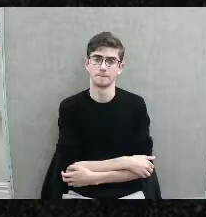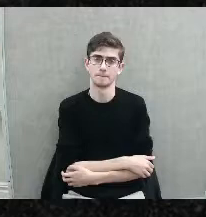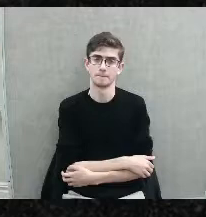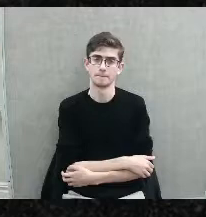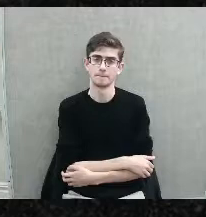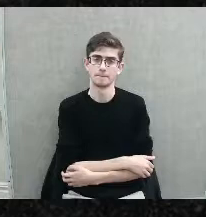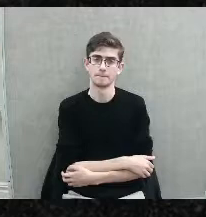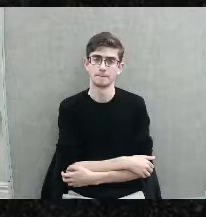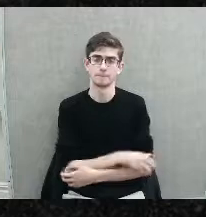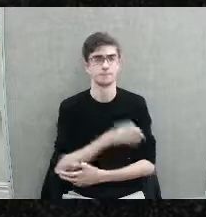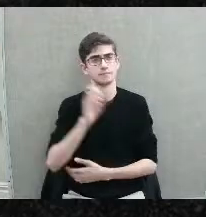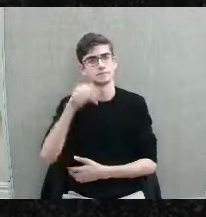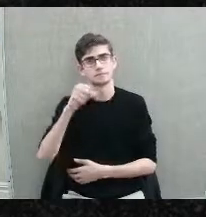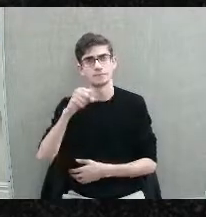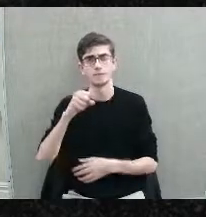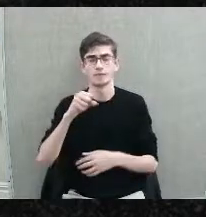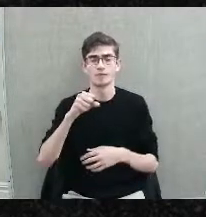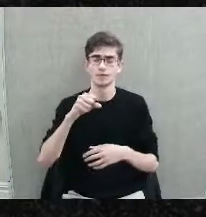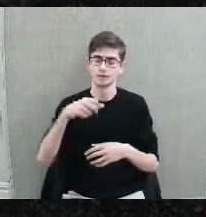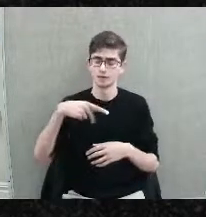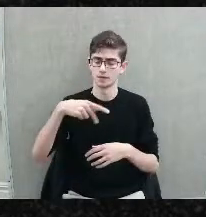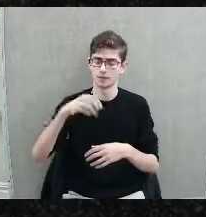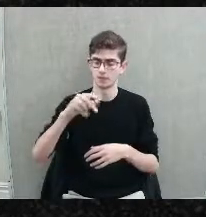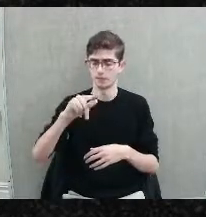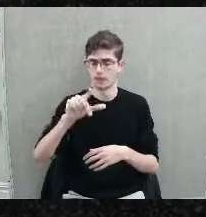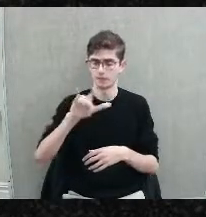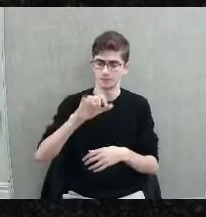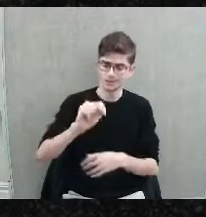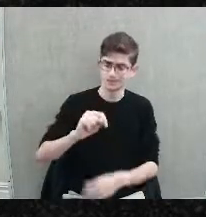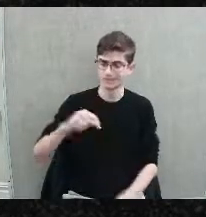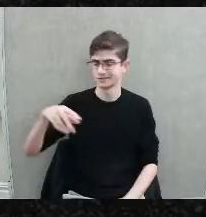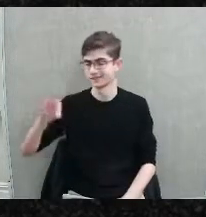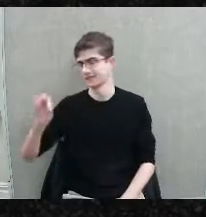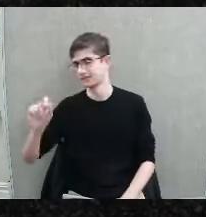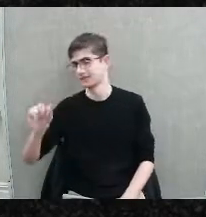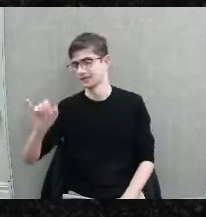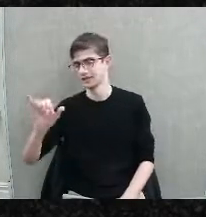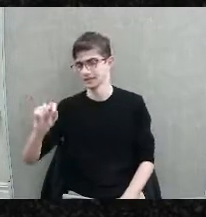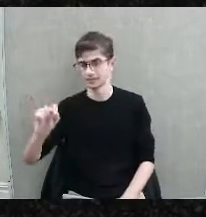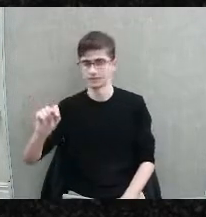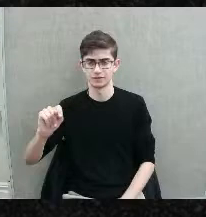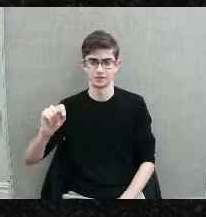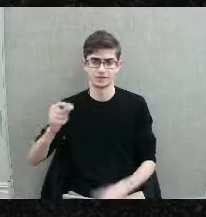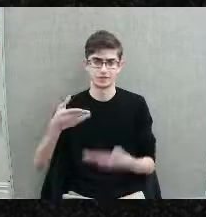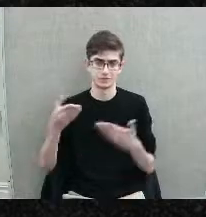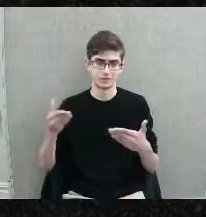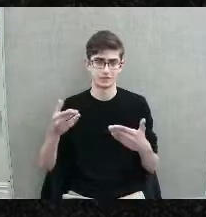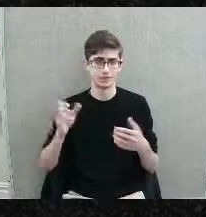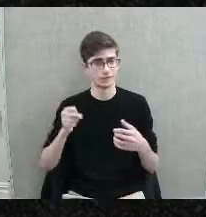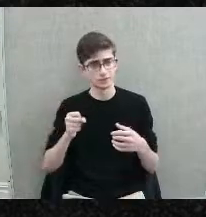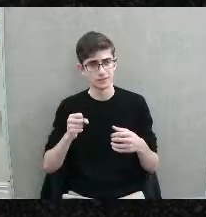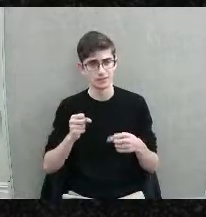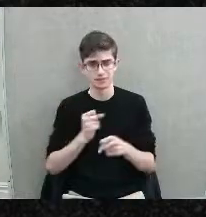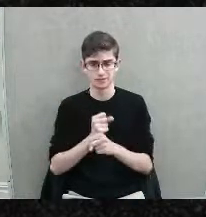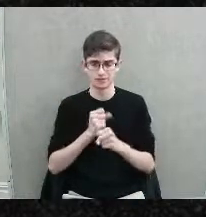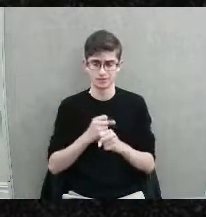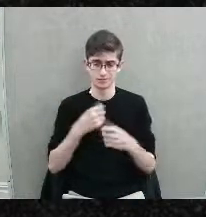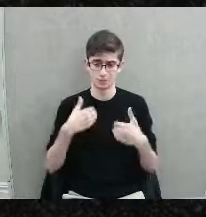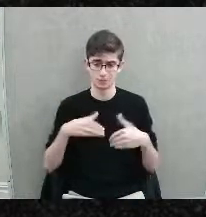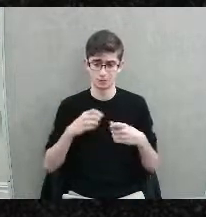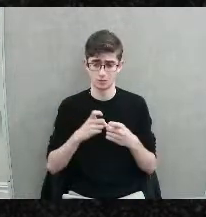the populist fascist elements are creating some, you know, very noticeable